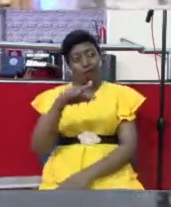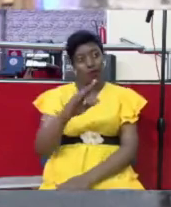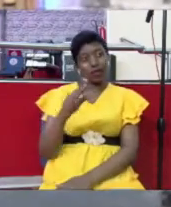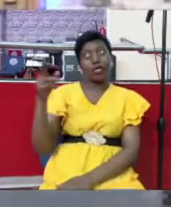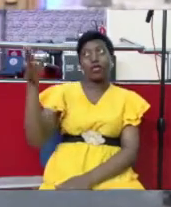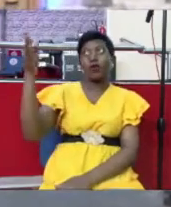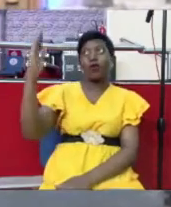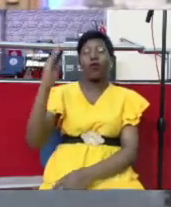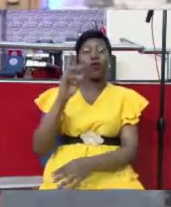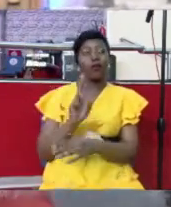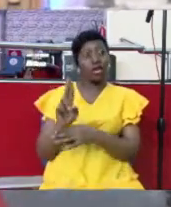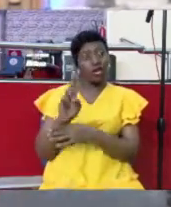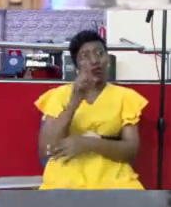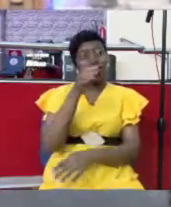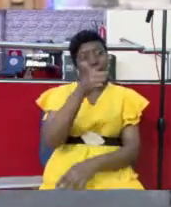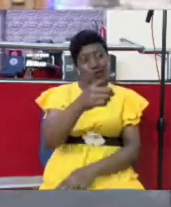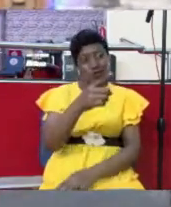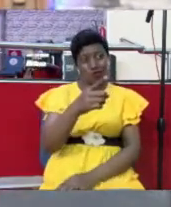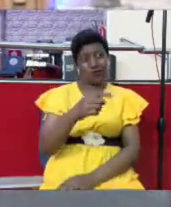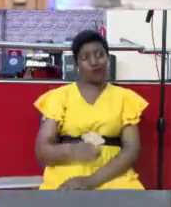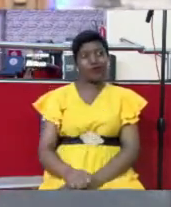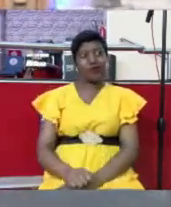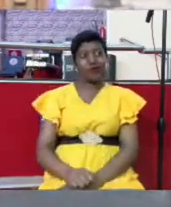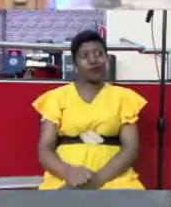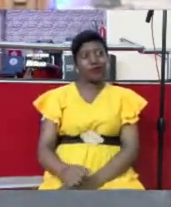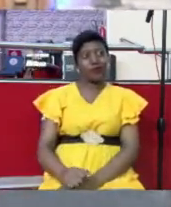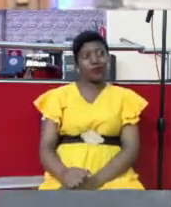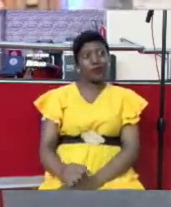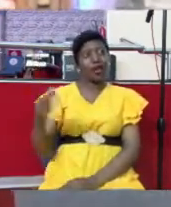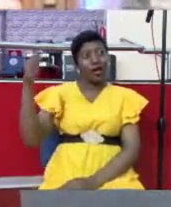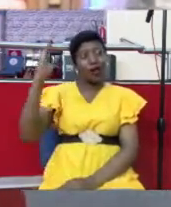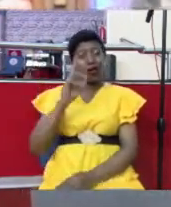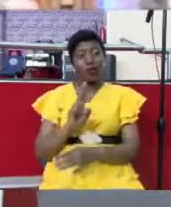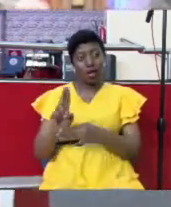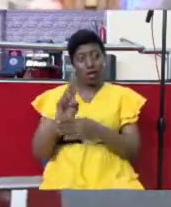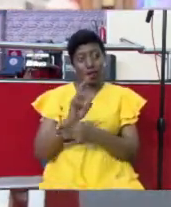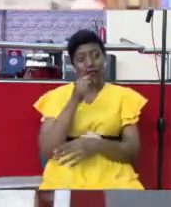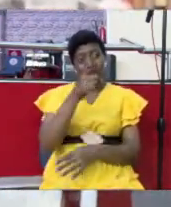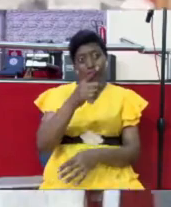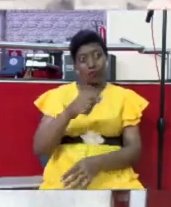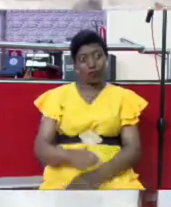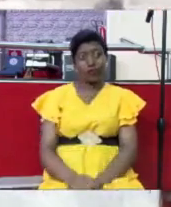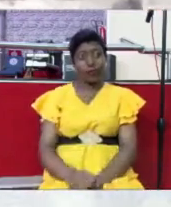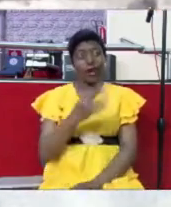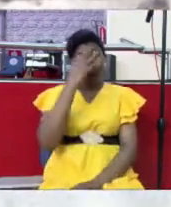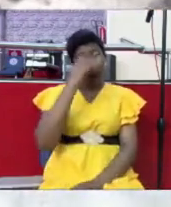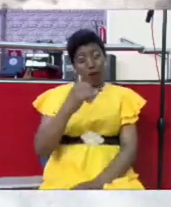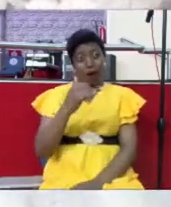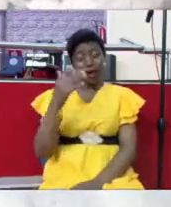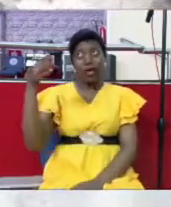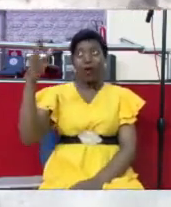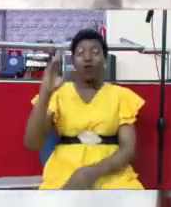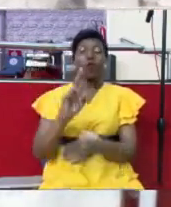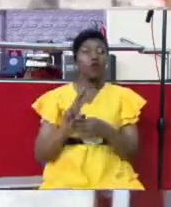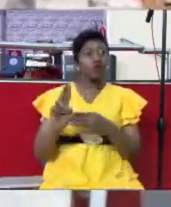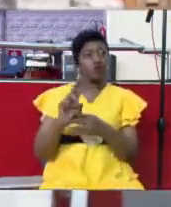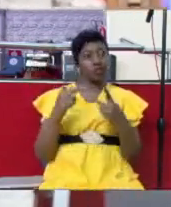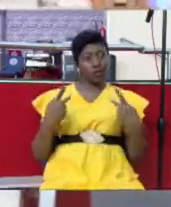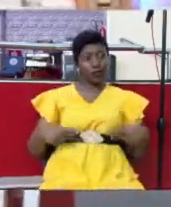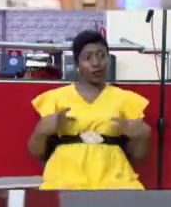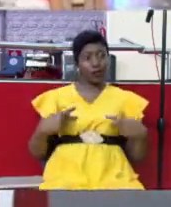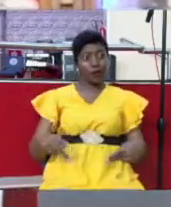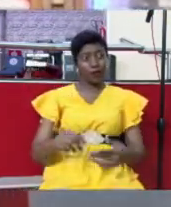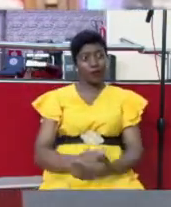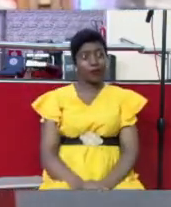other one, tell them it is you he will use. Na mwambie yule mwingine ni wewe atatumia. Because he uses people. Kwa sababu anatumia